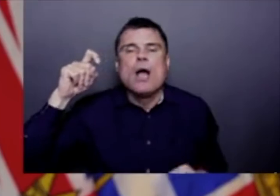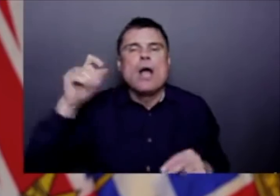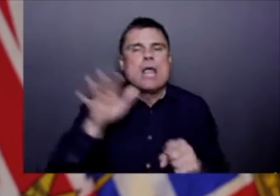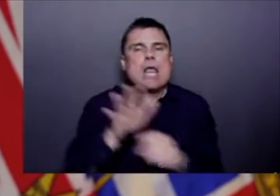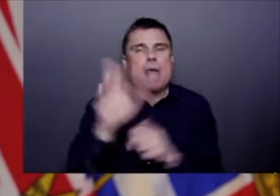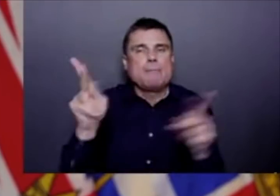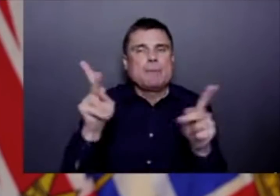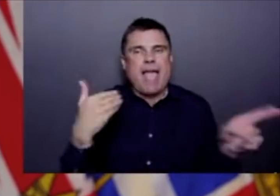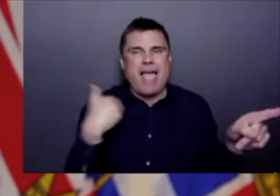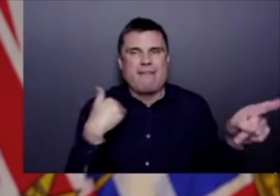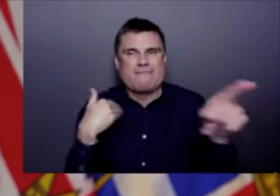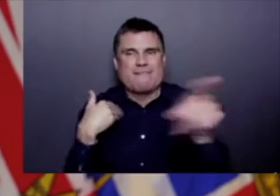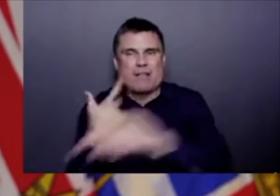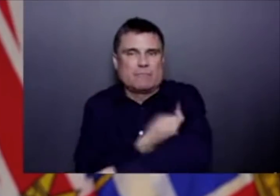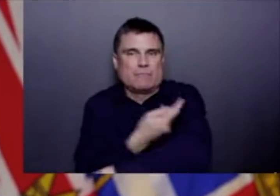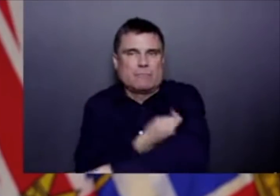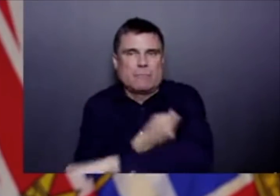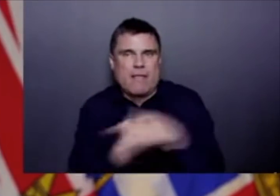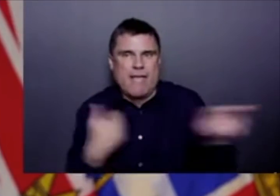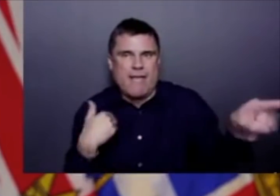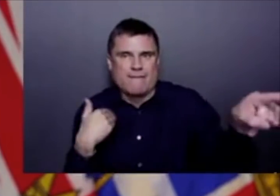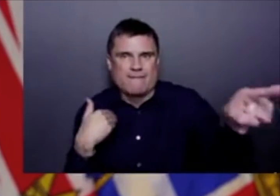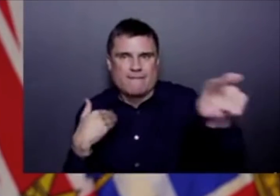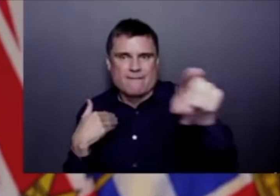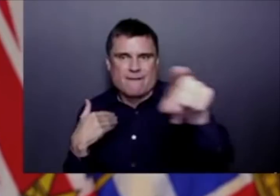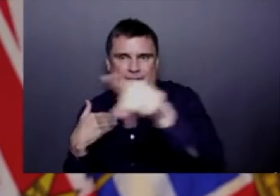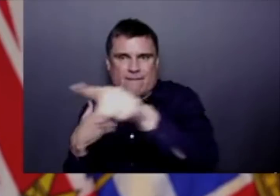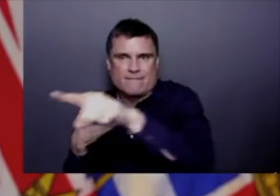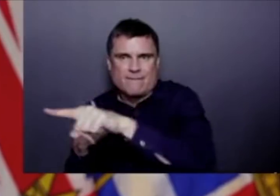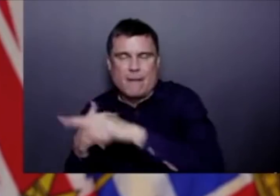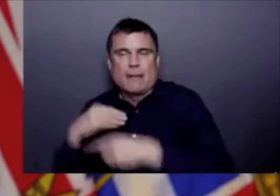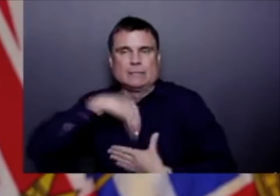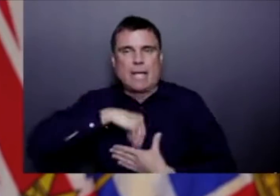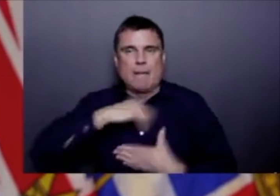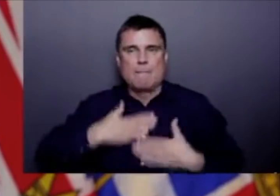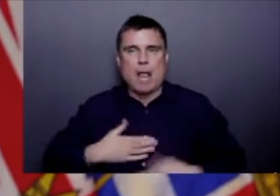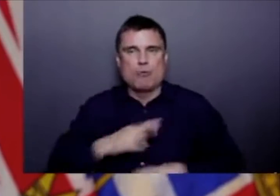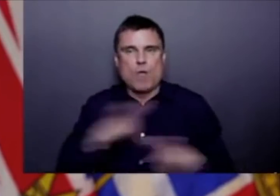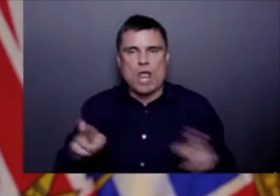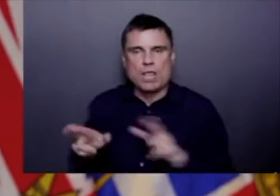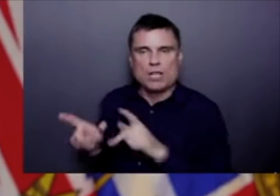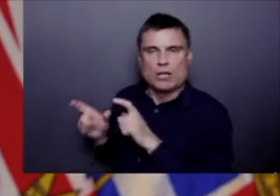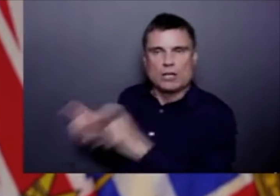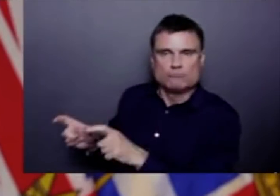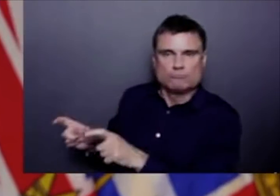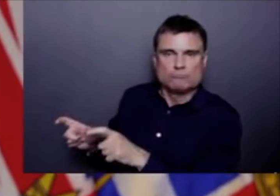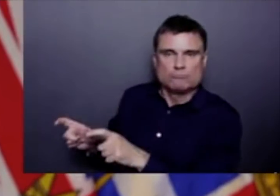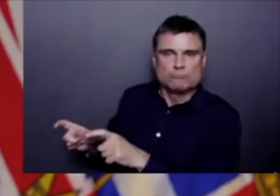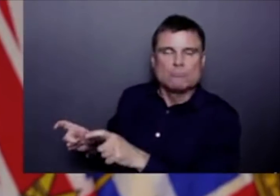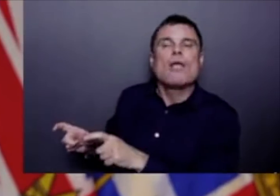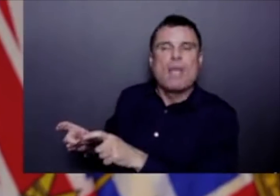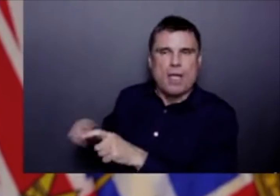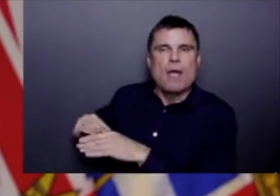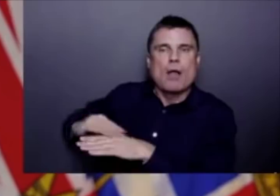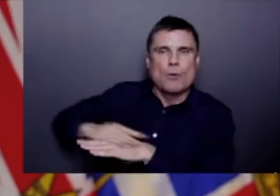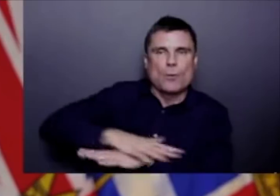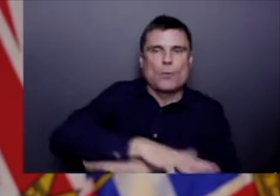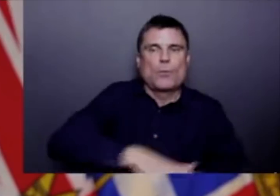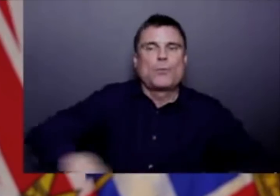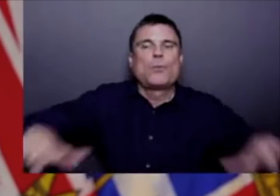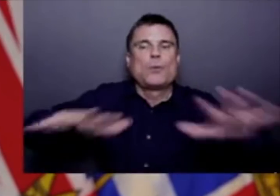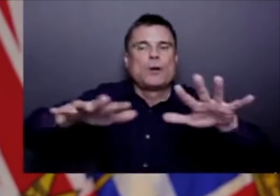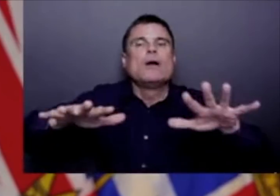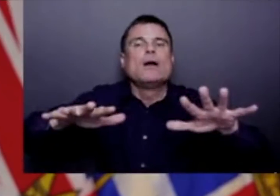leveled off and we've come down a little bit, but it is critical we keep doing what we're doing, and this variant reminds us that we cannot